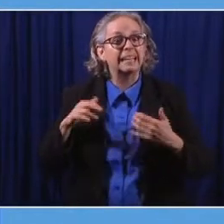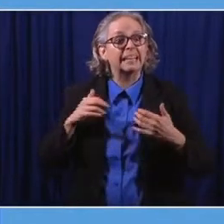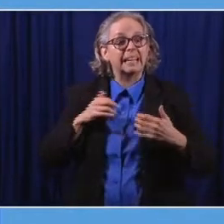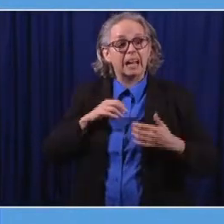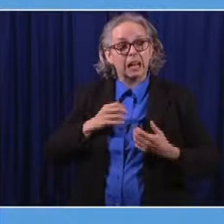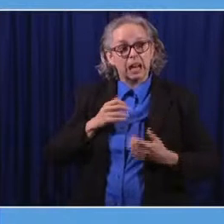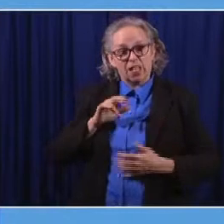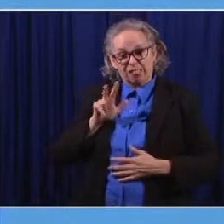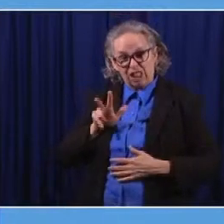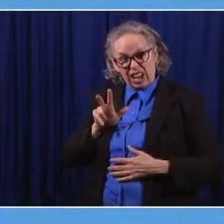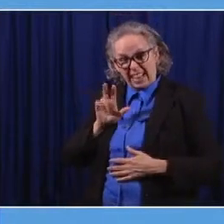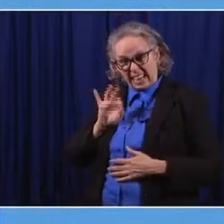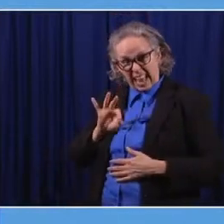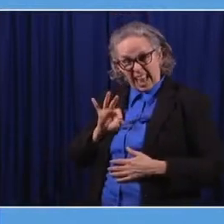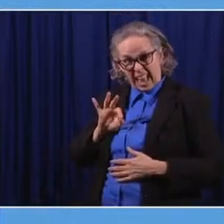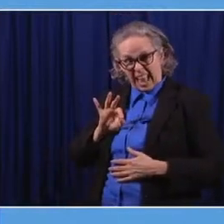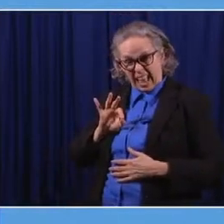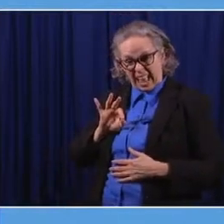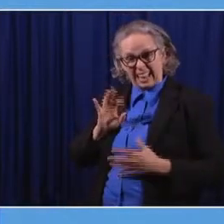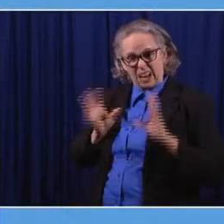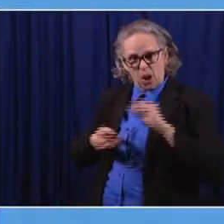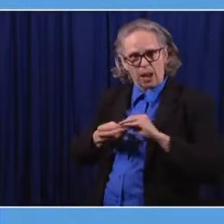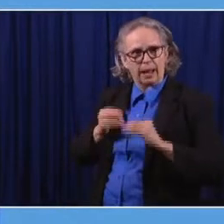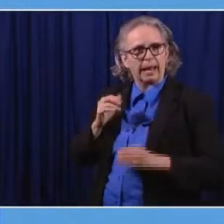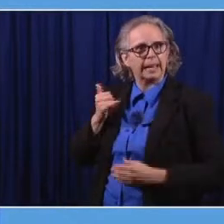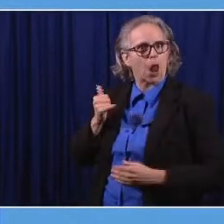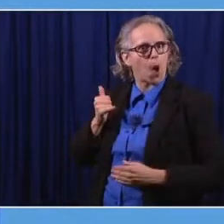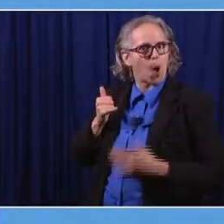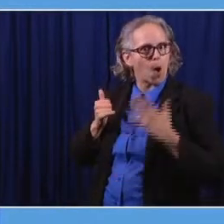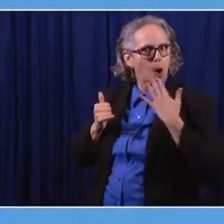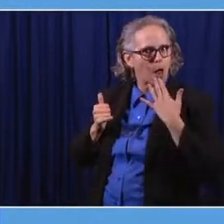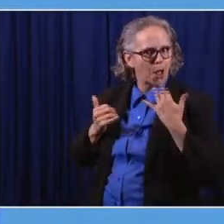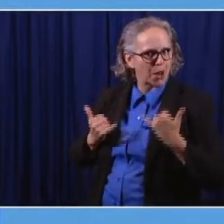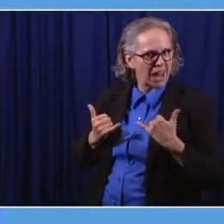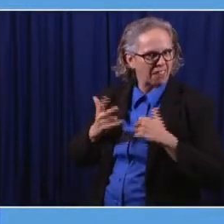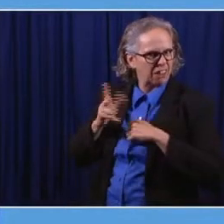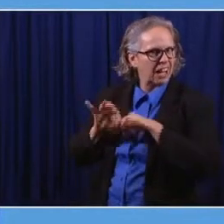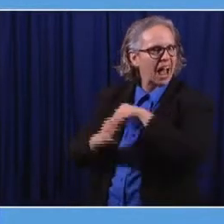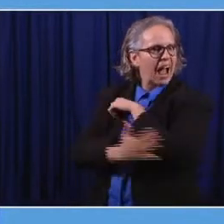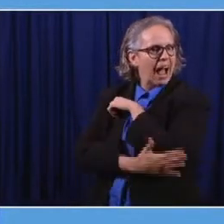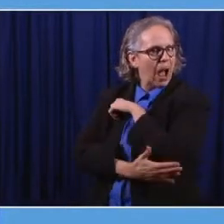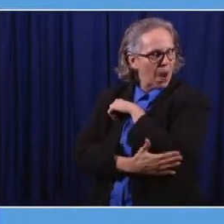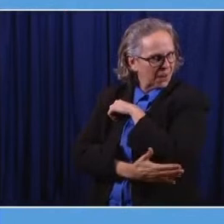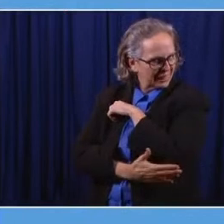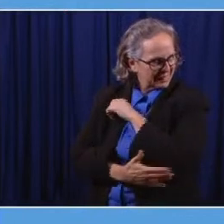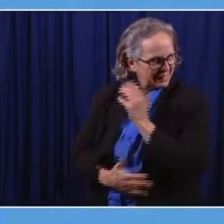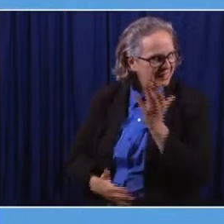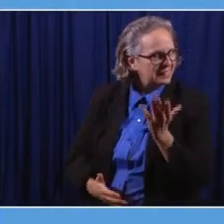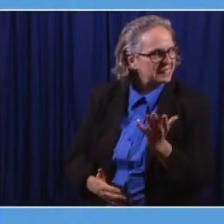2nd. The population of Ohioans living in counties, yellow counties also hit a